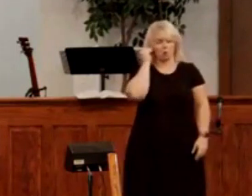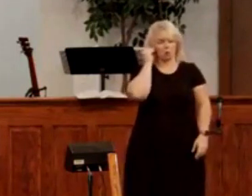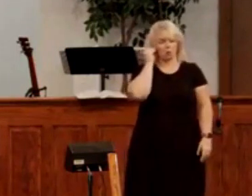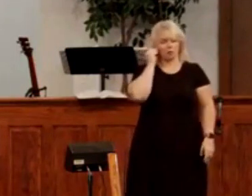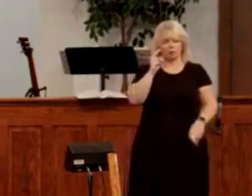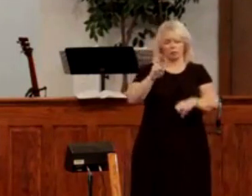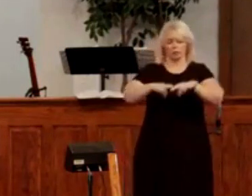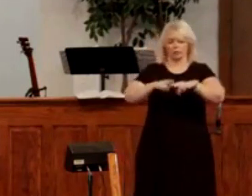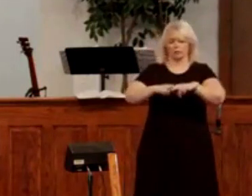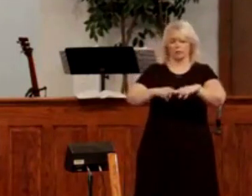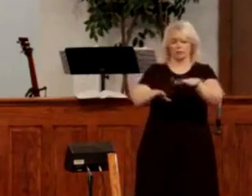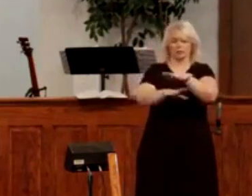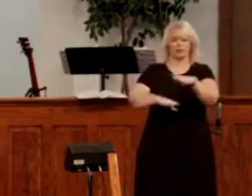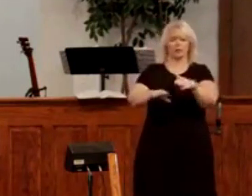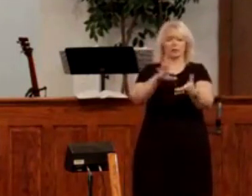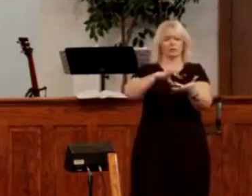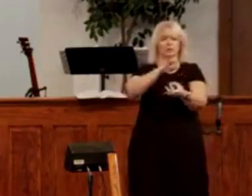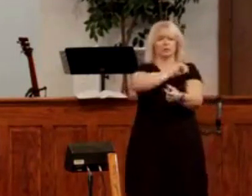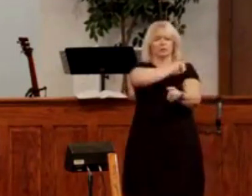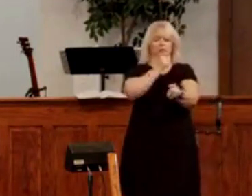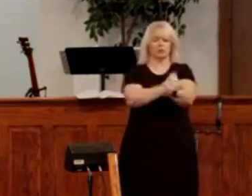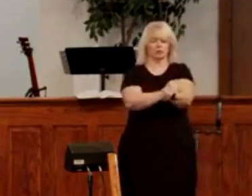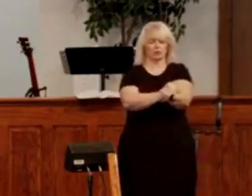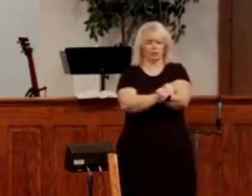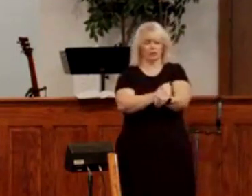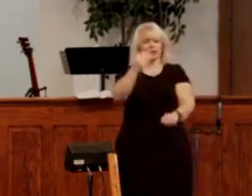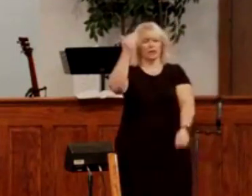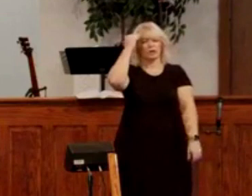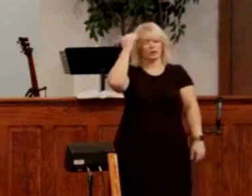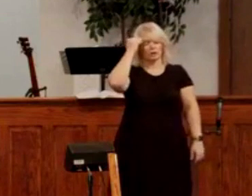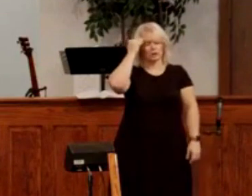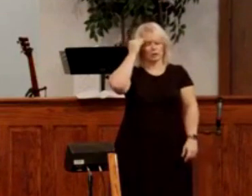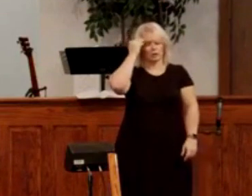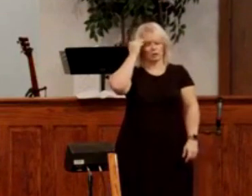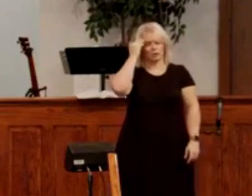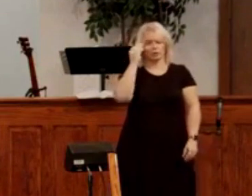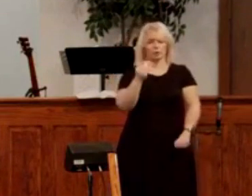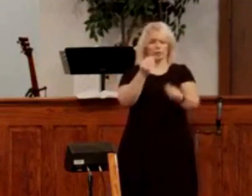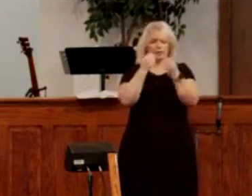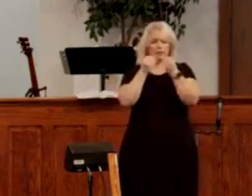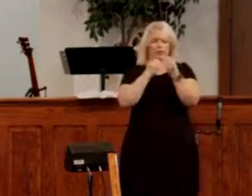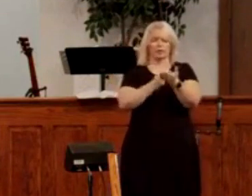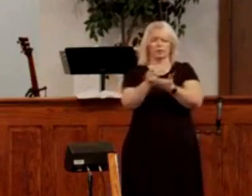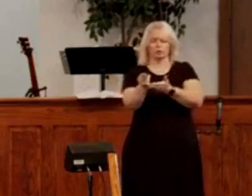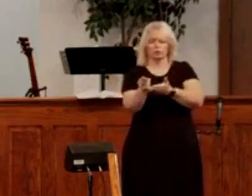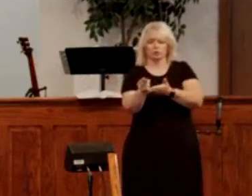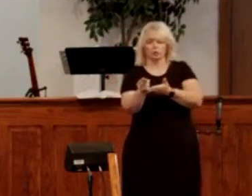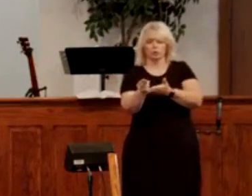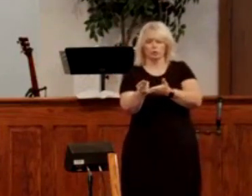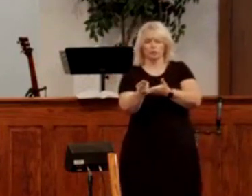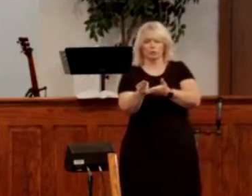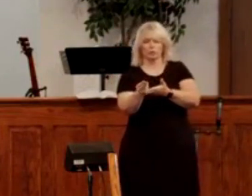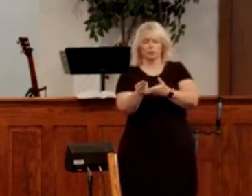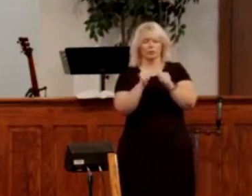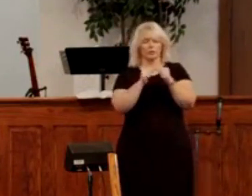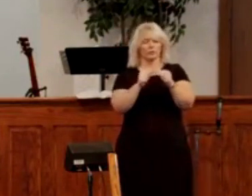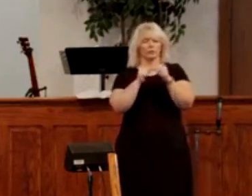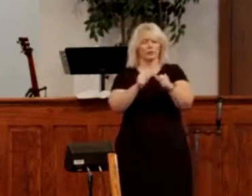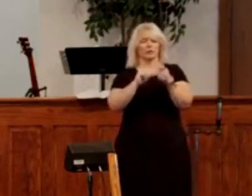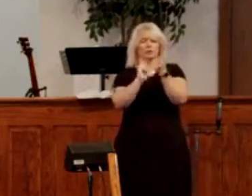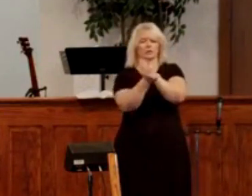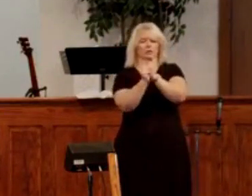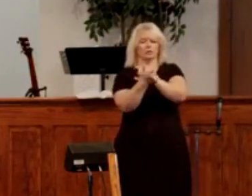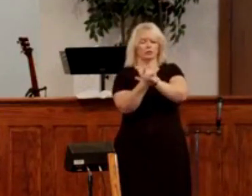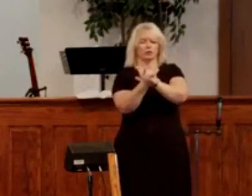can sit under the spiritual authorities of that church and know that you're going to be fed the truth, the Word of God, that will continue to change